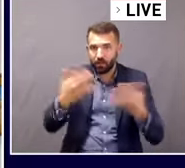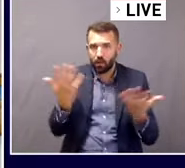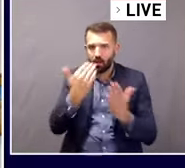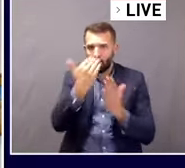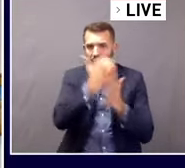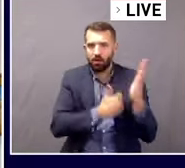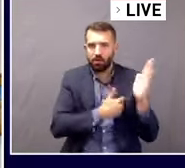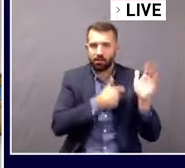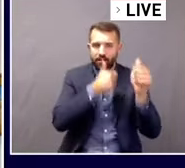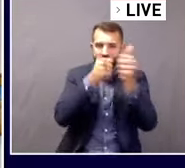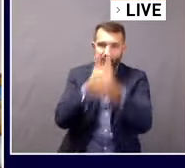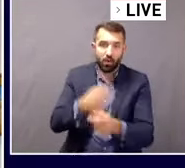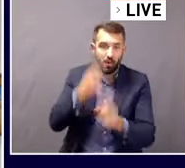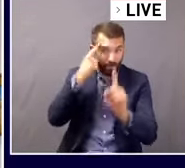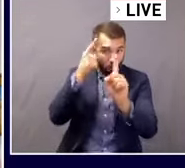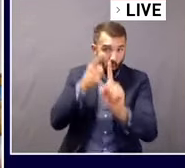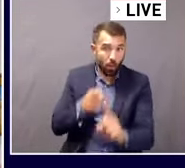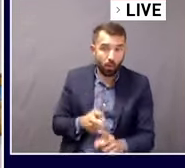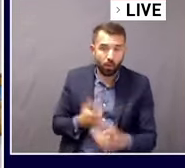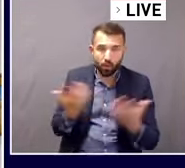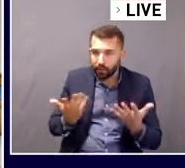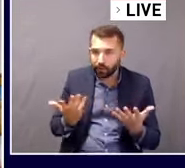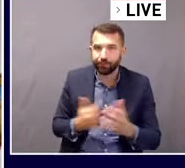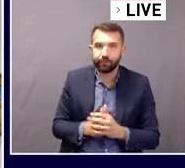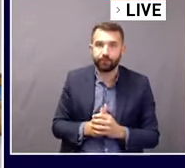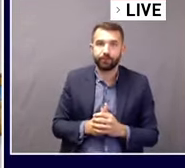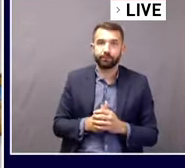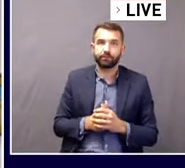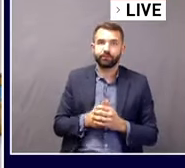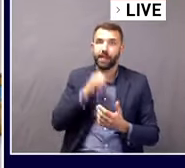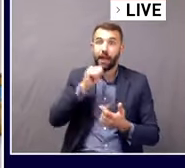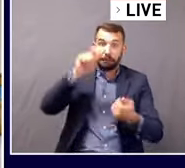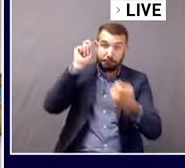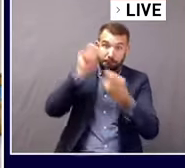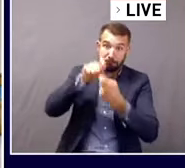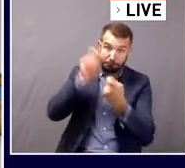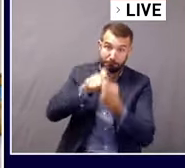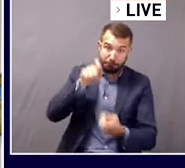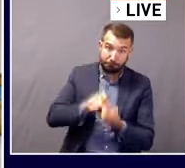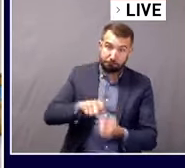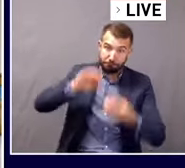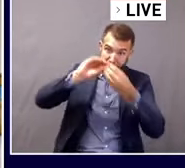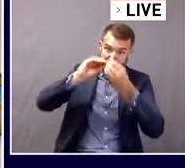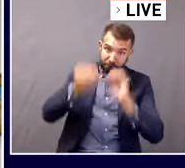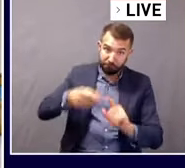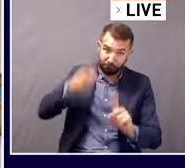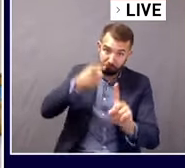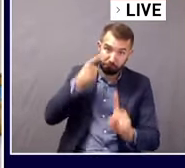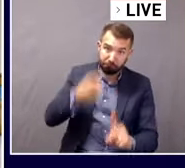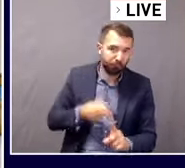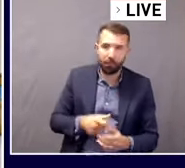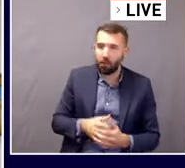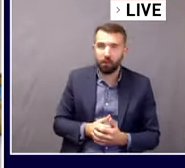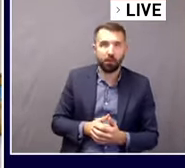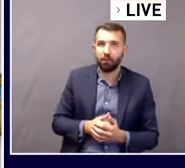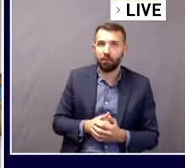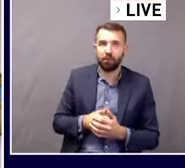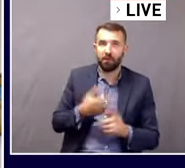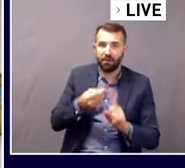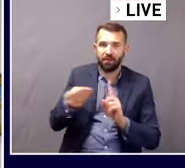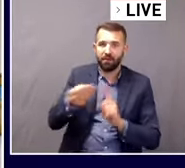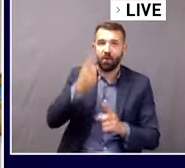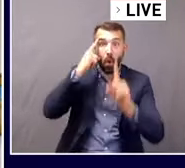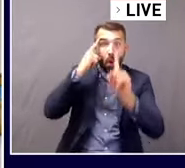It's really more than just having a number in place. It's about lowering the risk of COVID-19 transmission. And so I